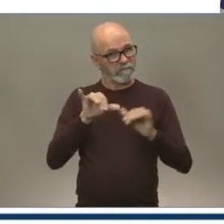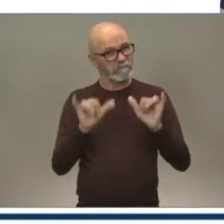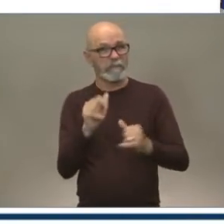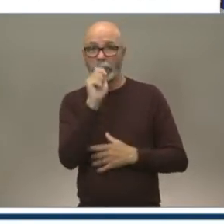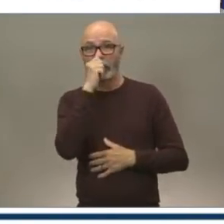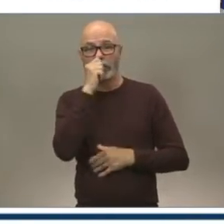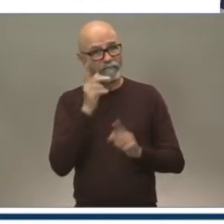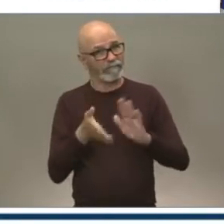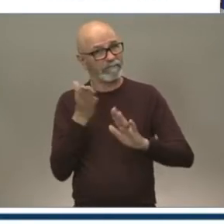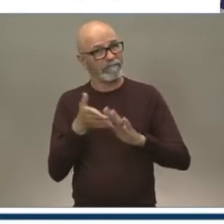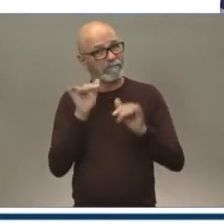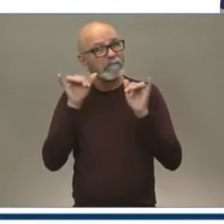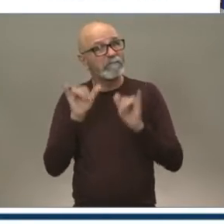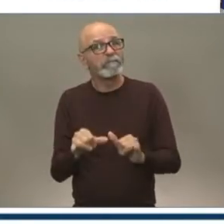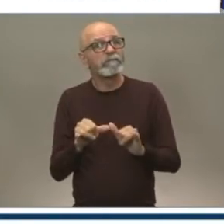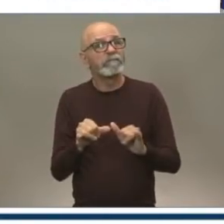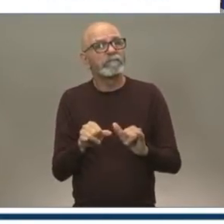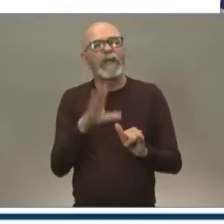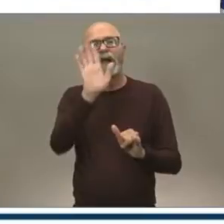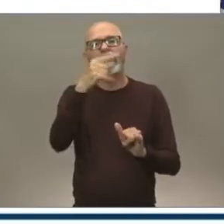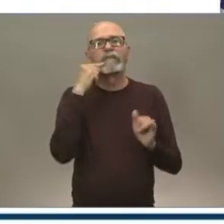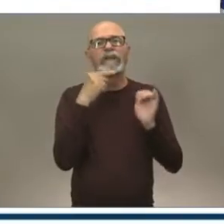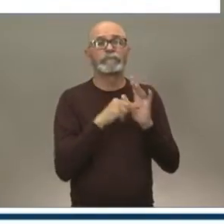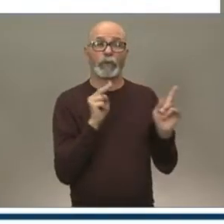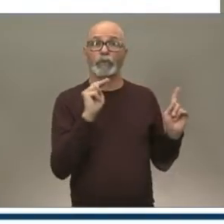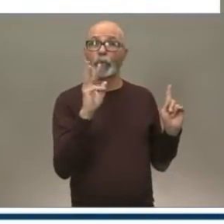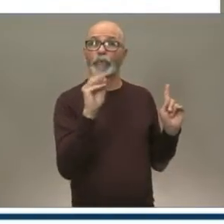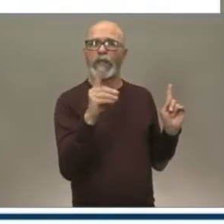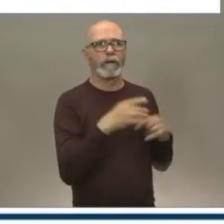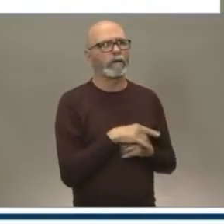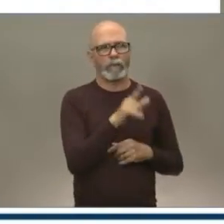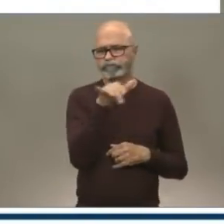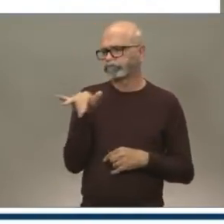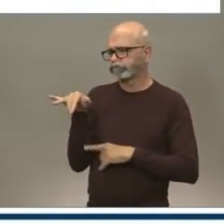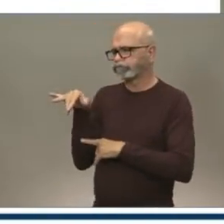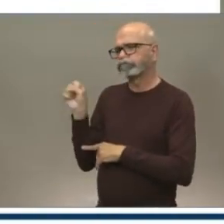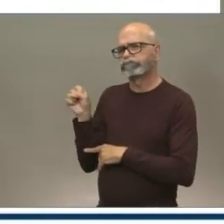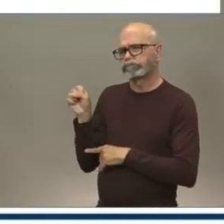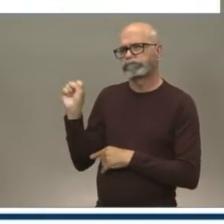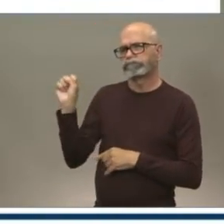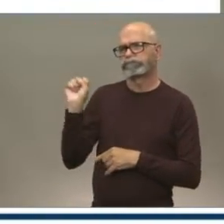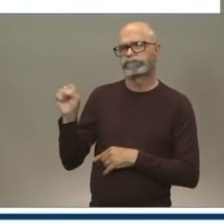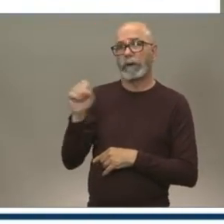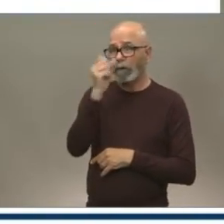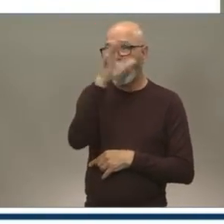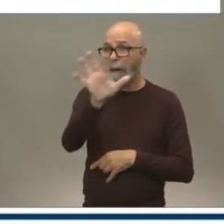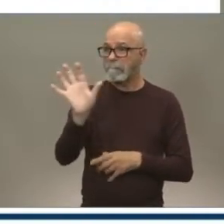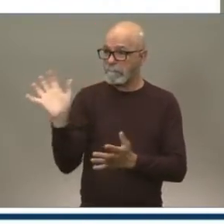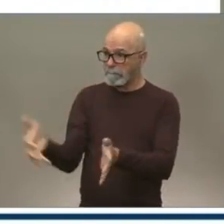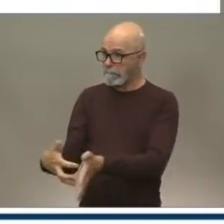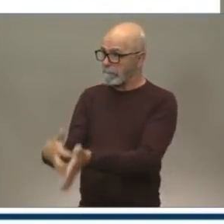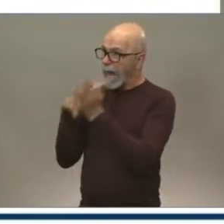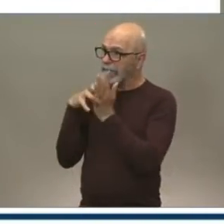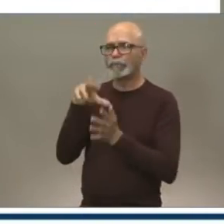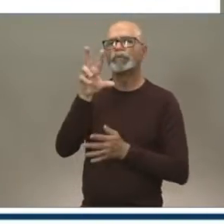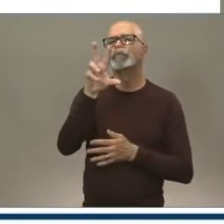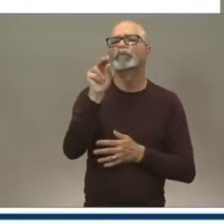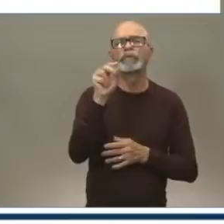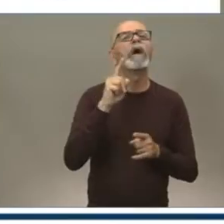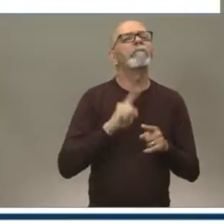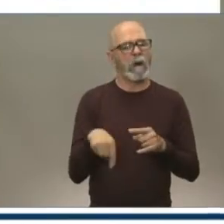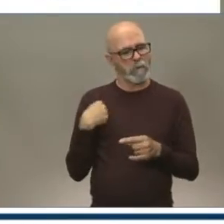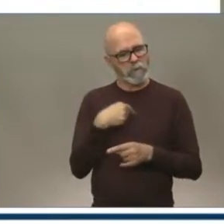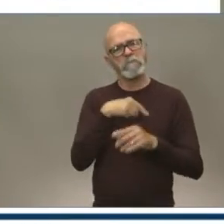specifically Northwood? Yeah, we're supporting a number of long-term care facilities that we haven't mandated, but all long-term care facilities are able to